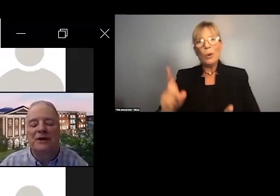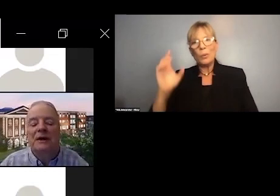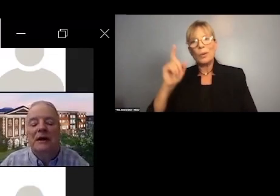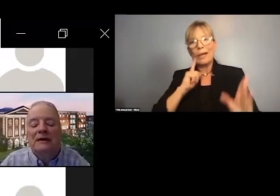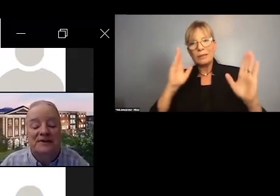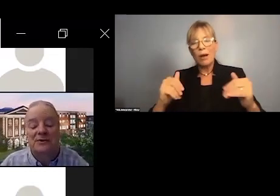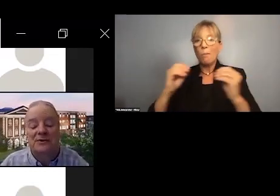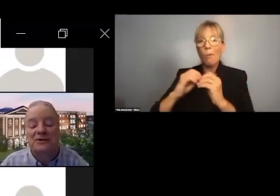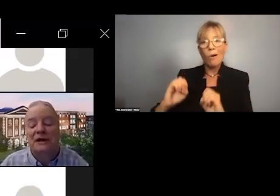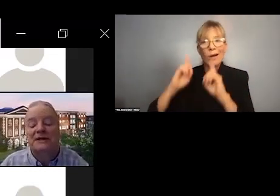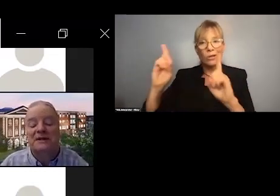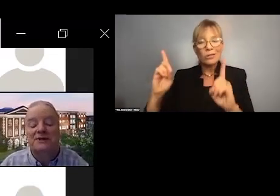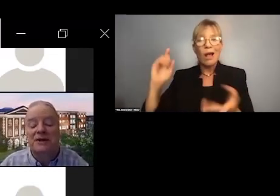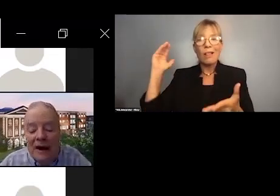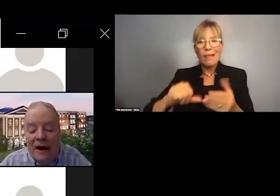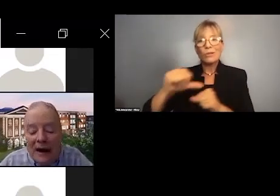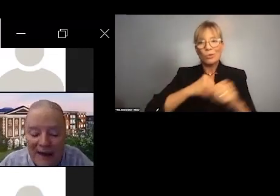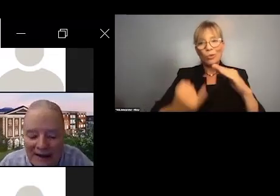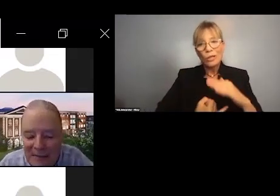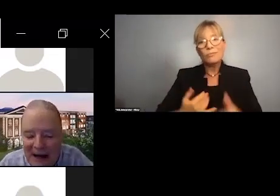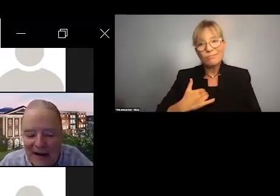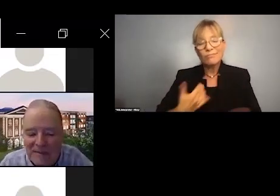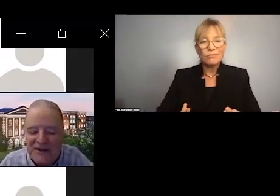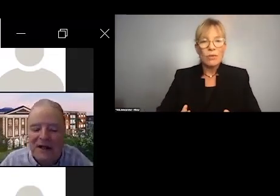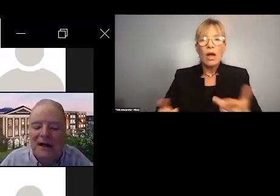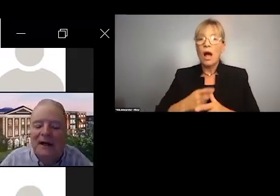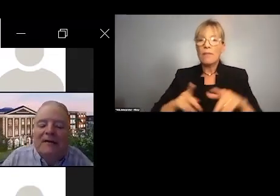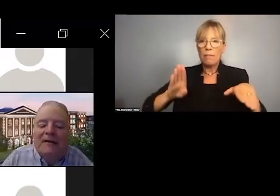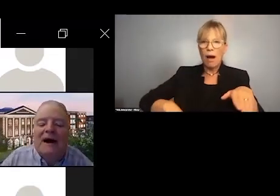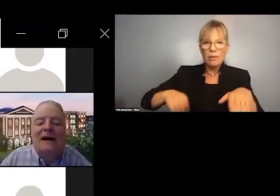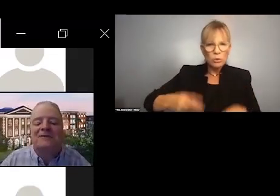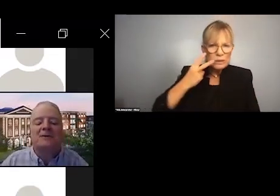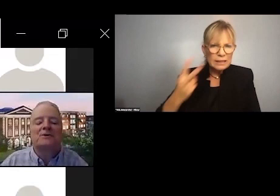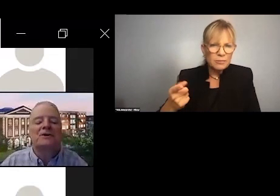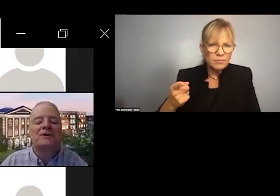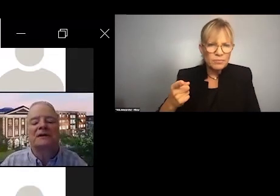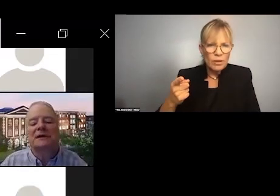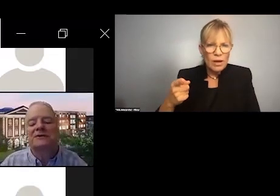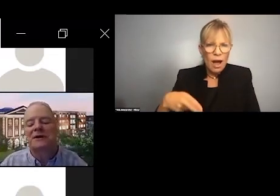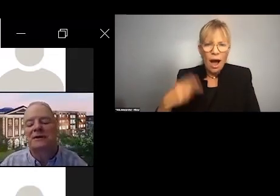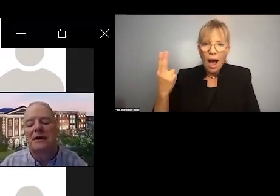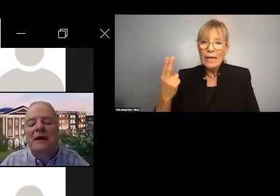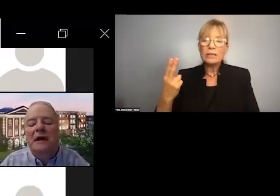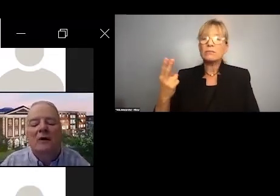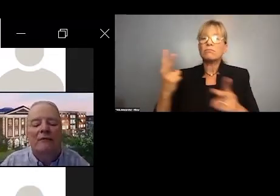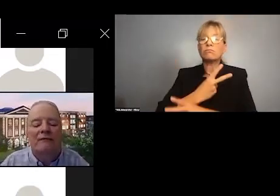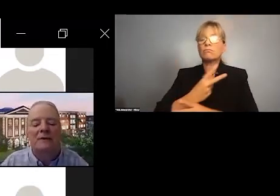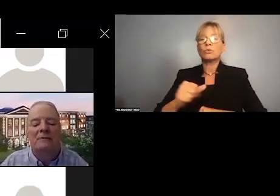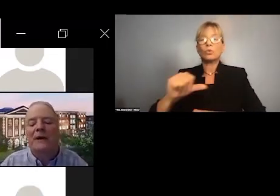more education, less social isolation. And then at the bottom, you'll see the highest social